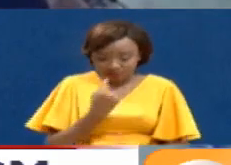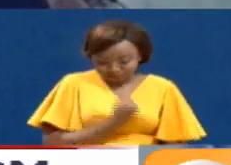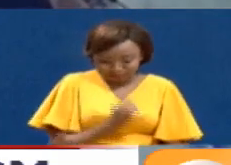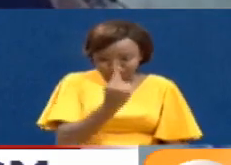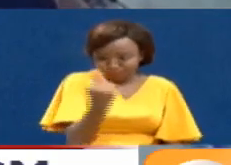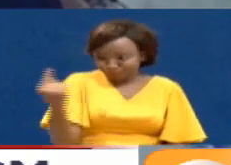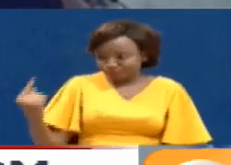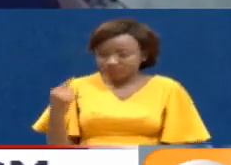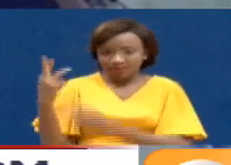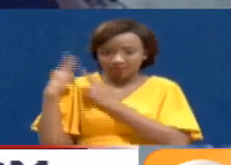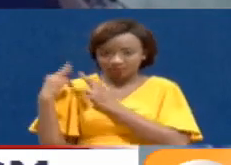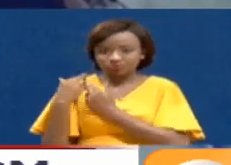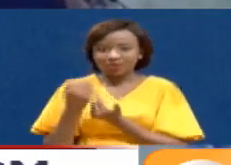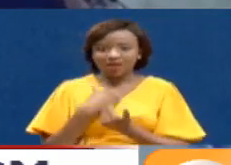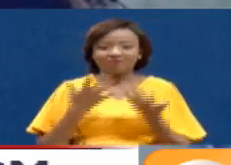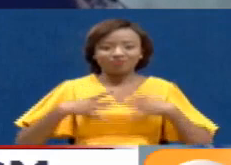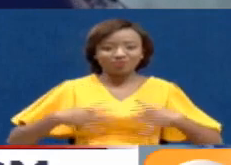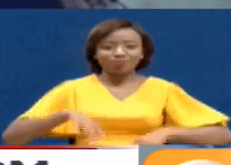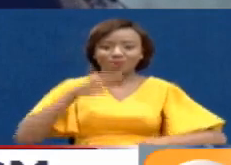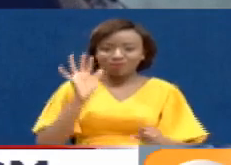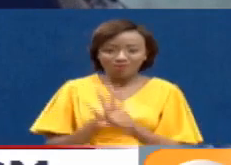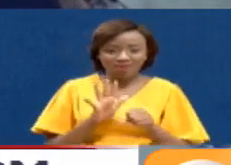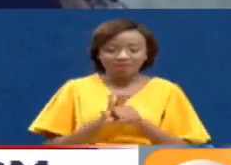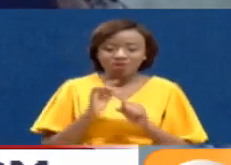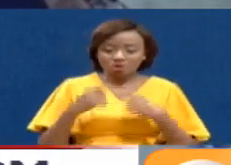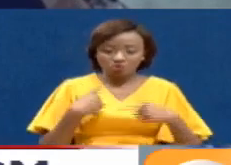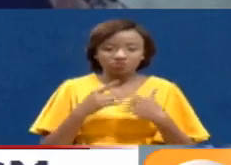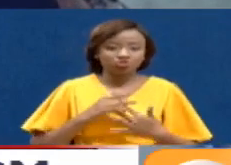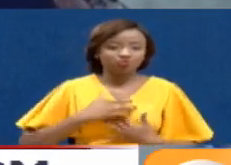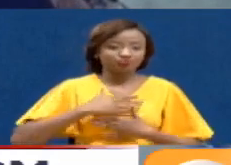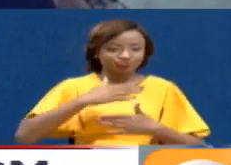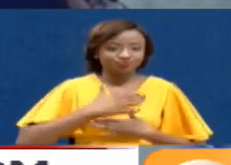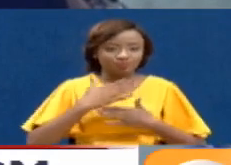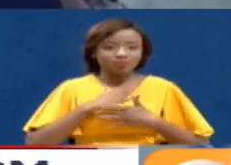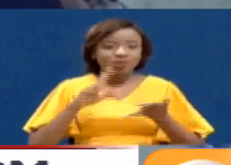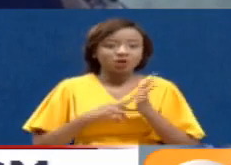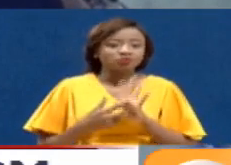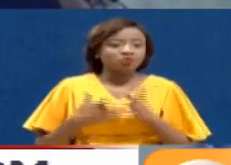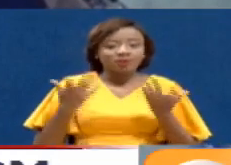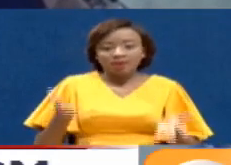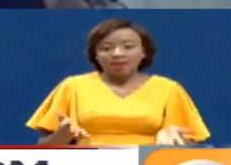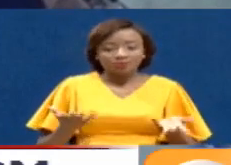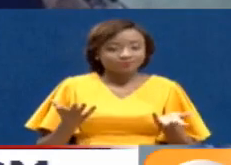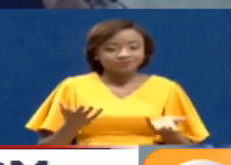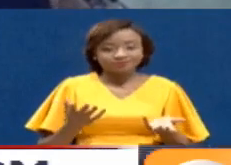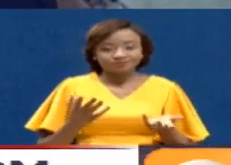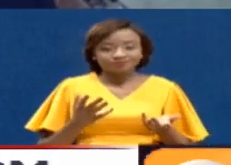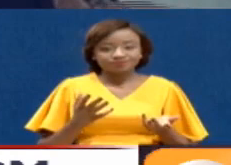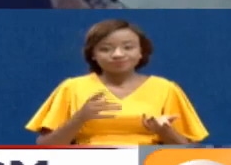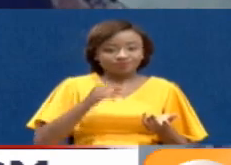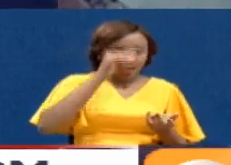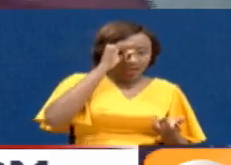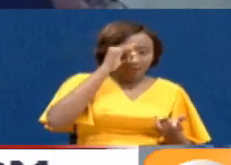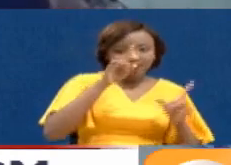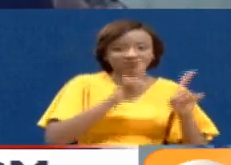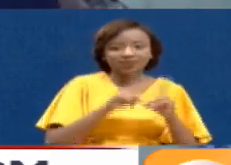is keep as many people as possible alive. What can the state and friends of Kenya do to